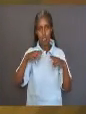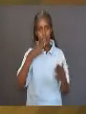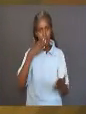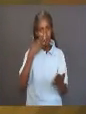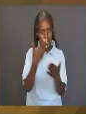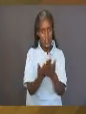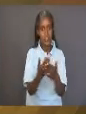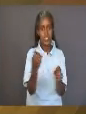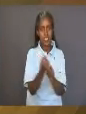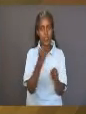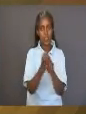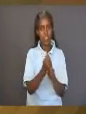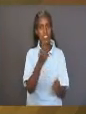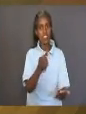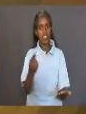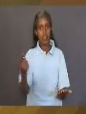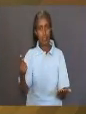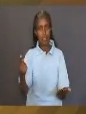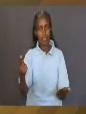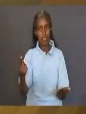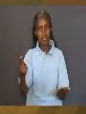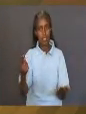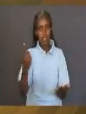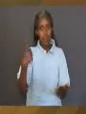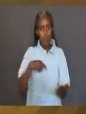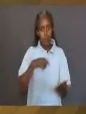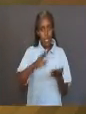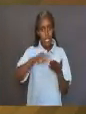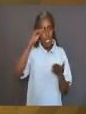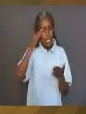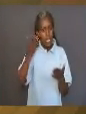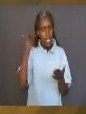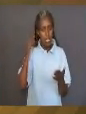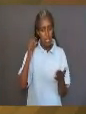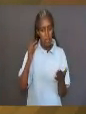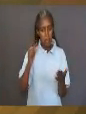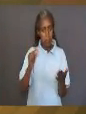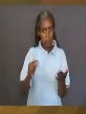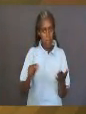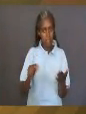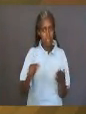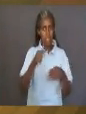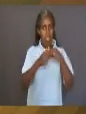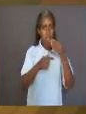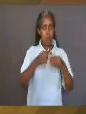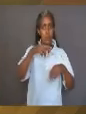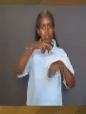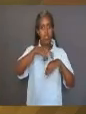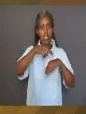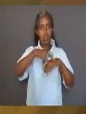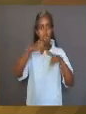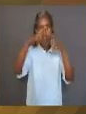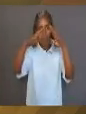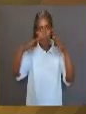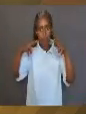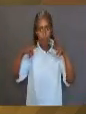Good work, everyone. We learned quite a bit about regular